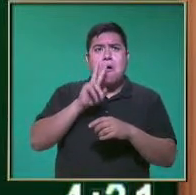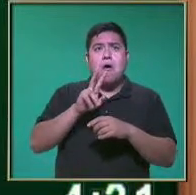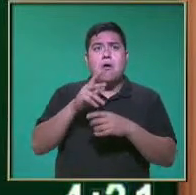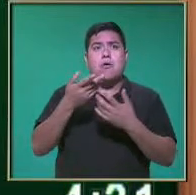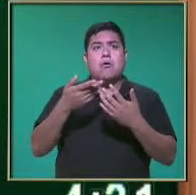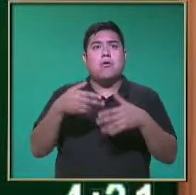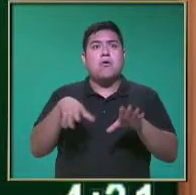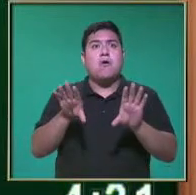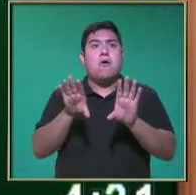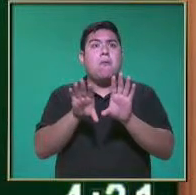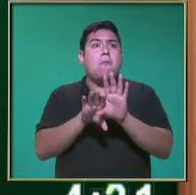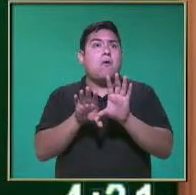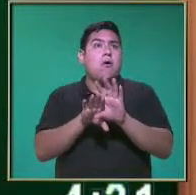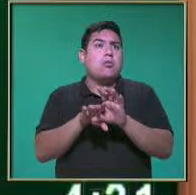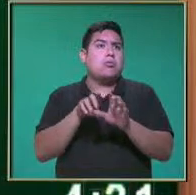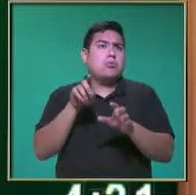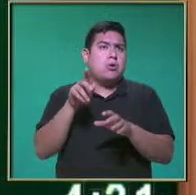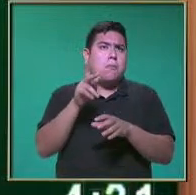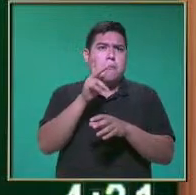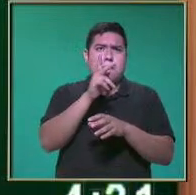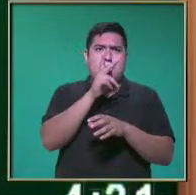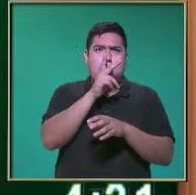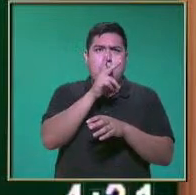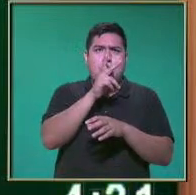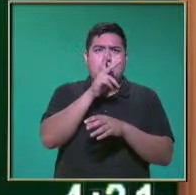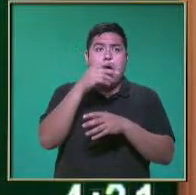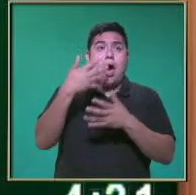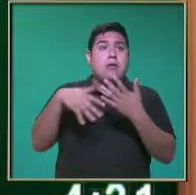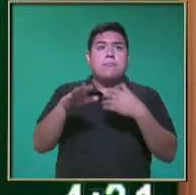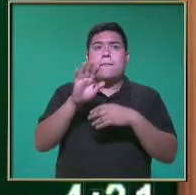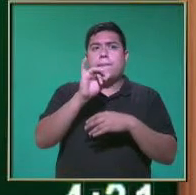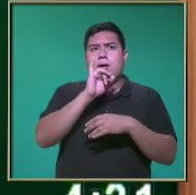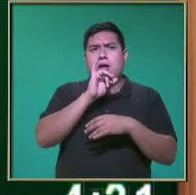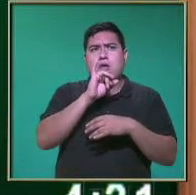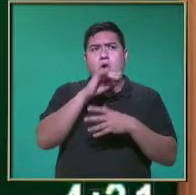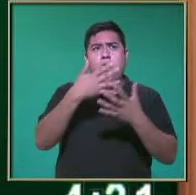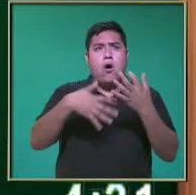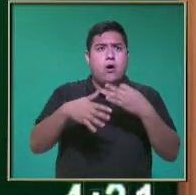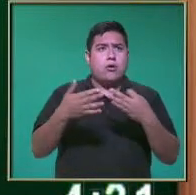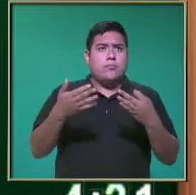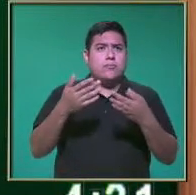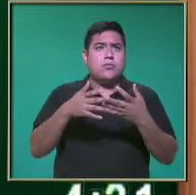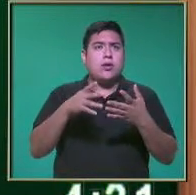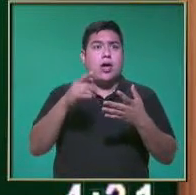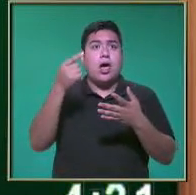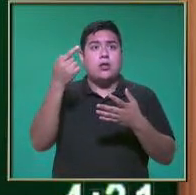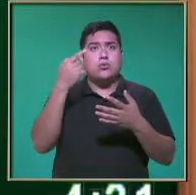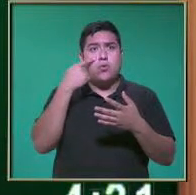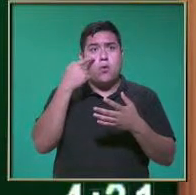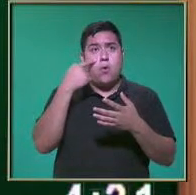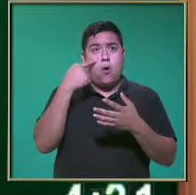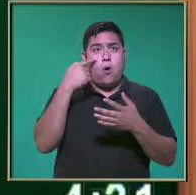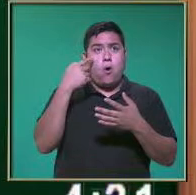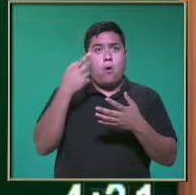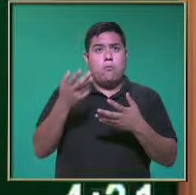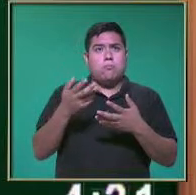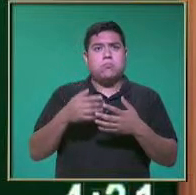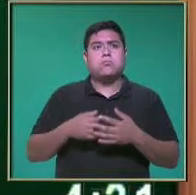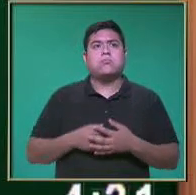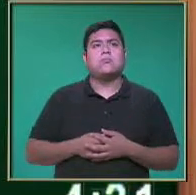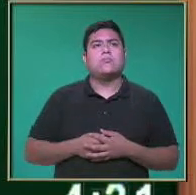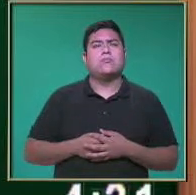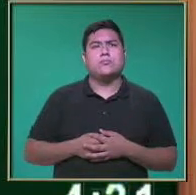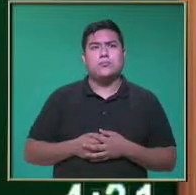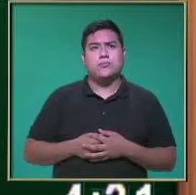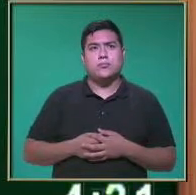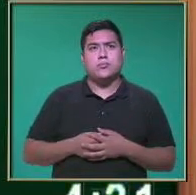your feathers! How bright your eye! I feel sure your voice must surpass that of other